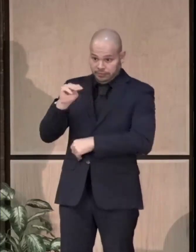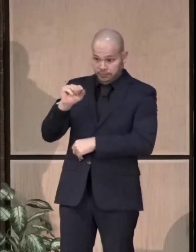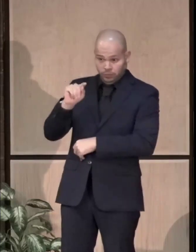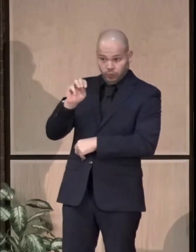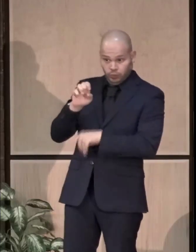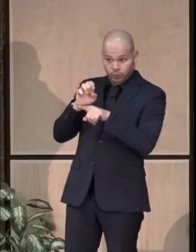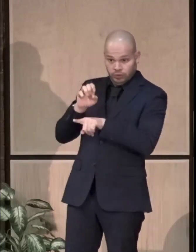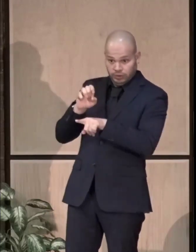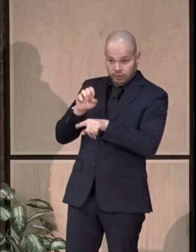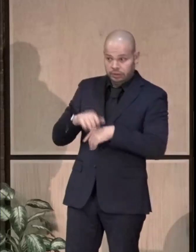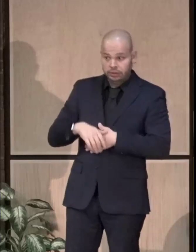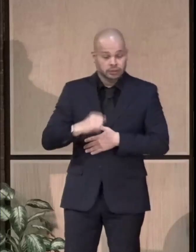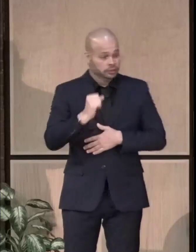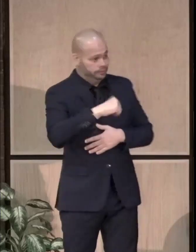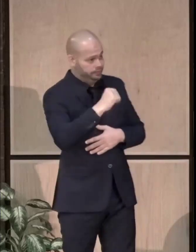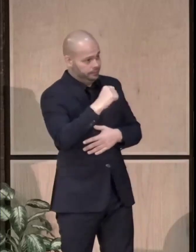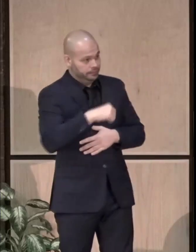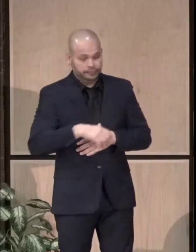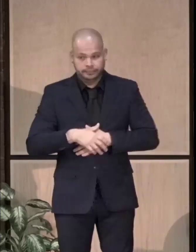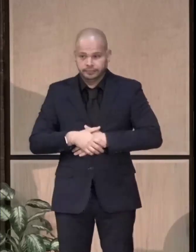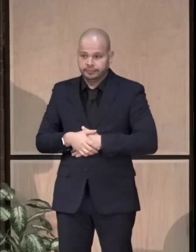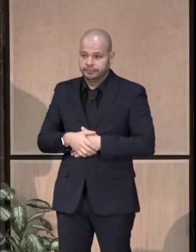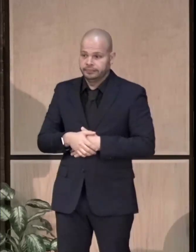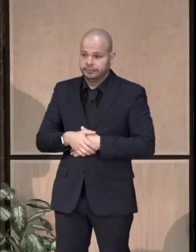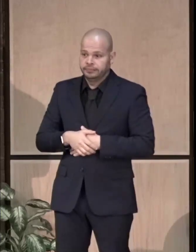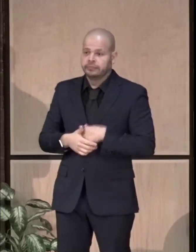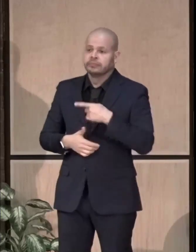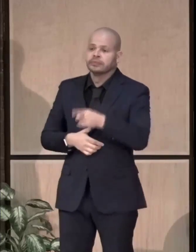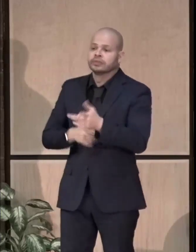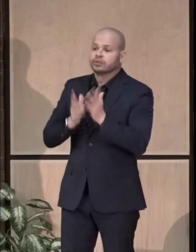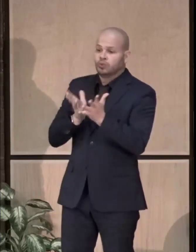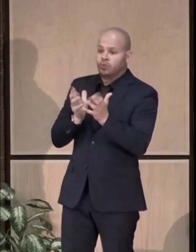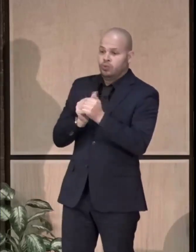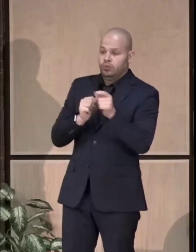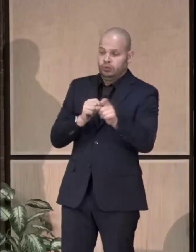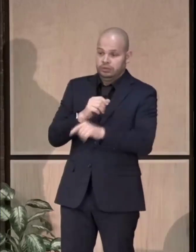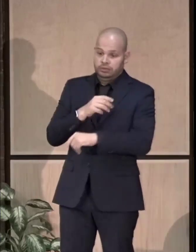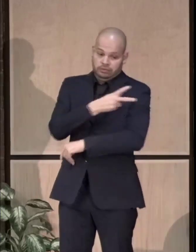And briefly explain what you said to Sergeant Moe.